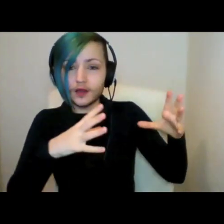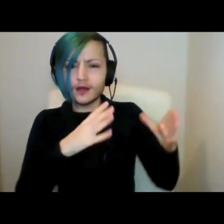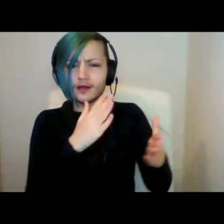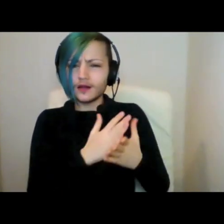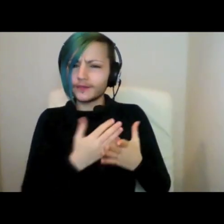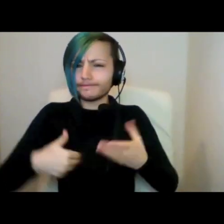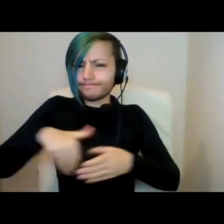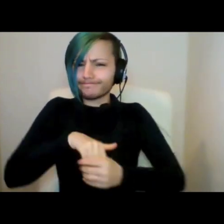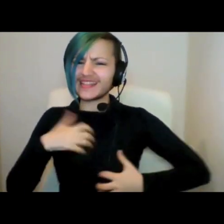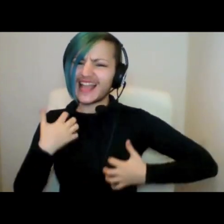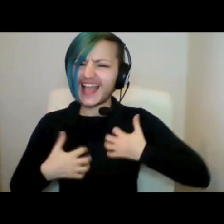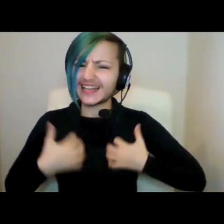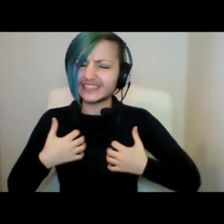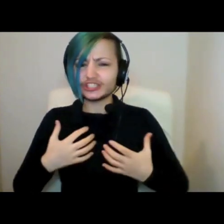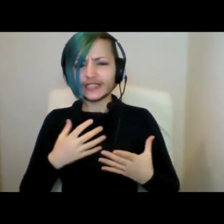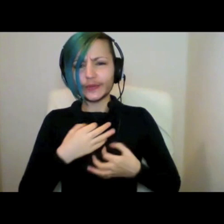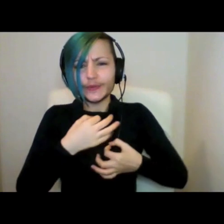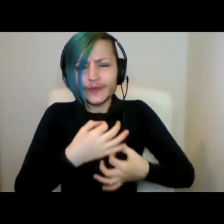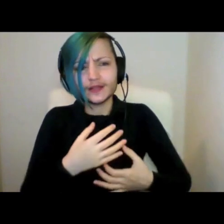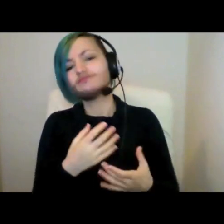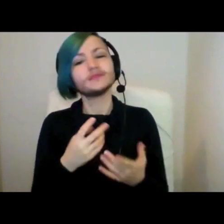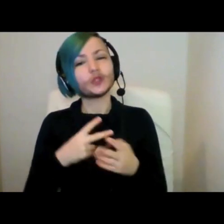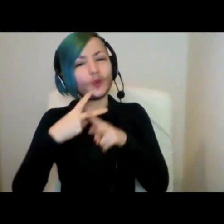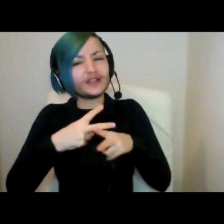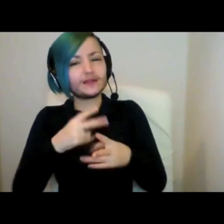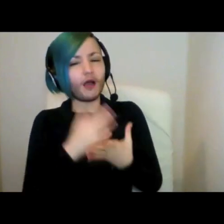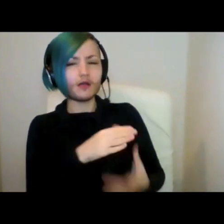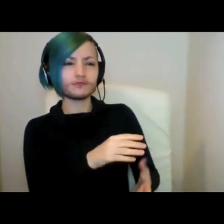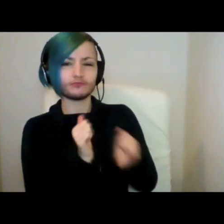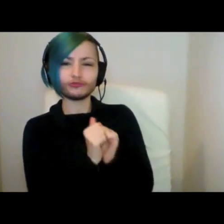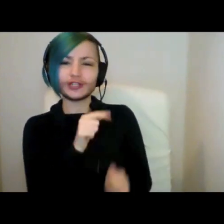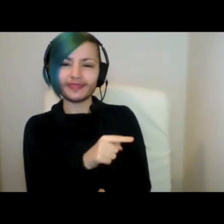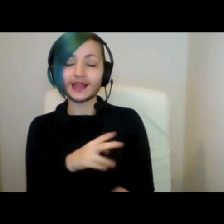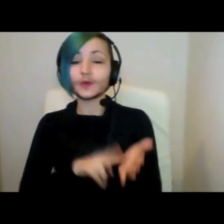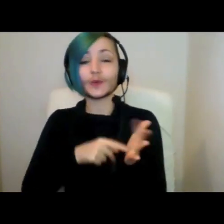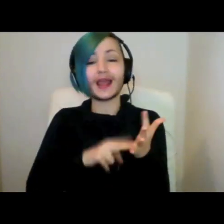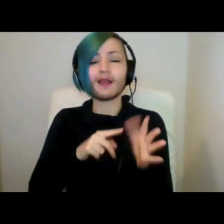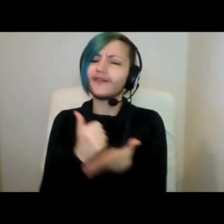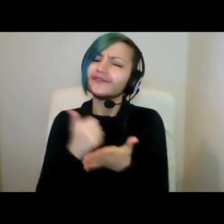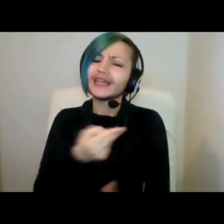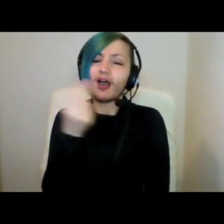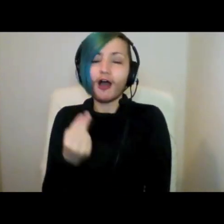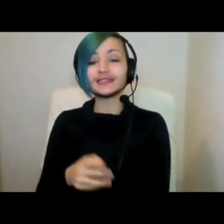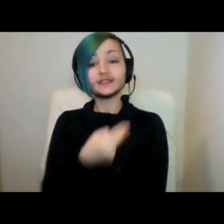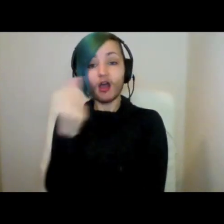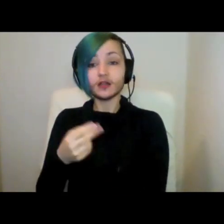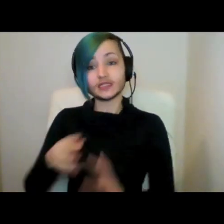changes. And yeah, amazing. So Naina's a really interesting artist. She is an artist with a complex